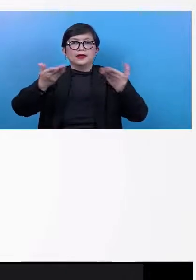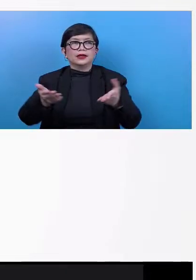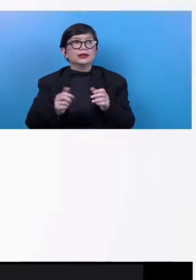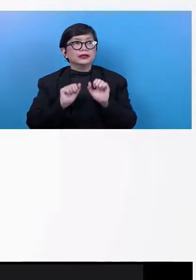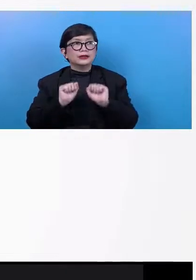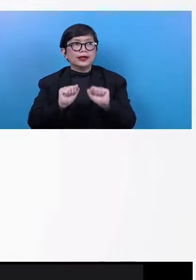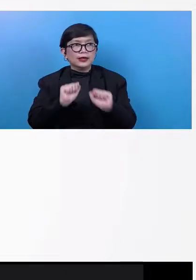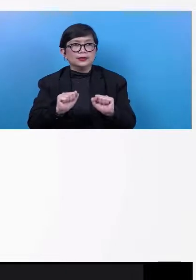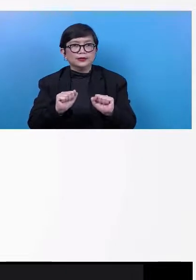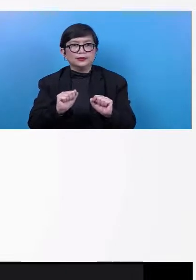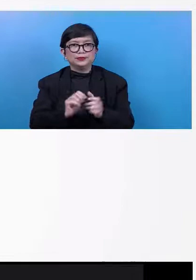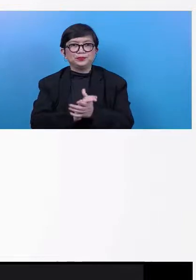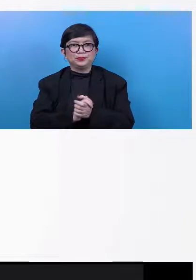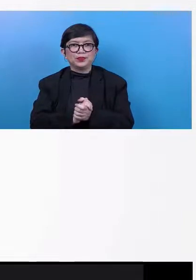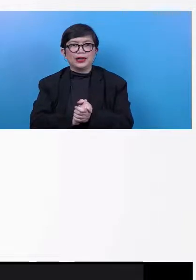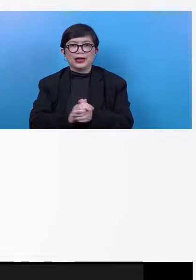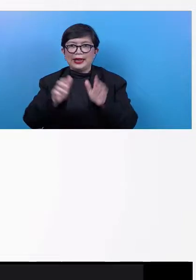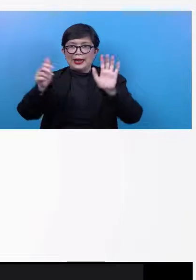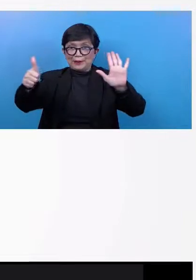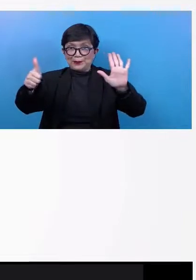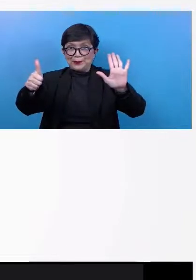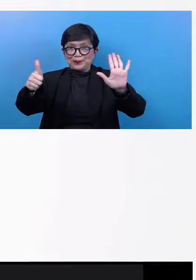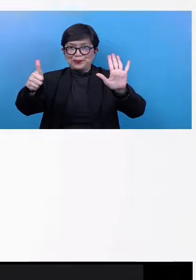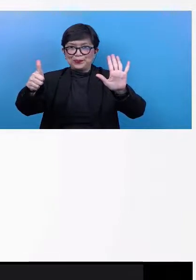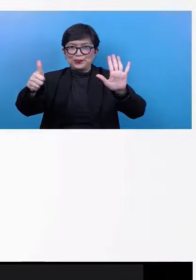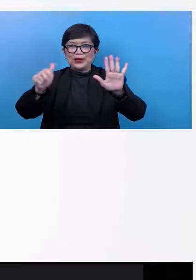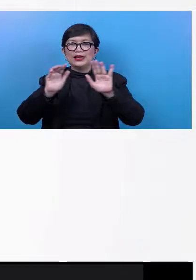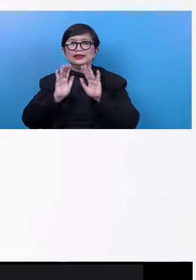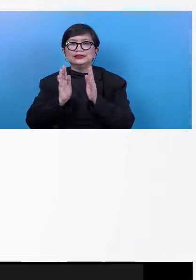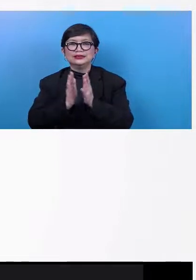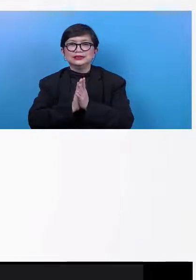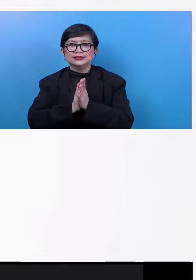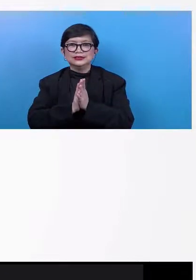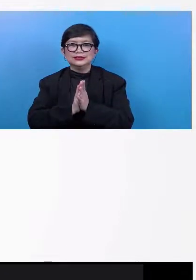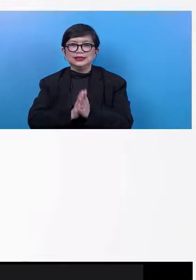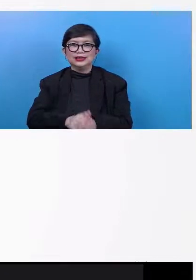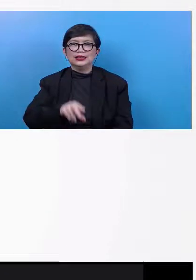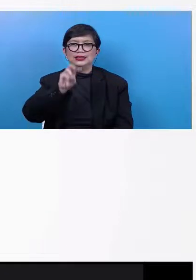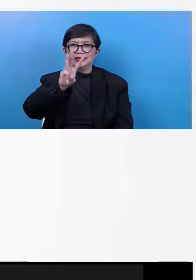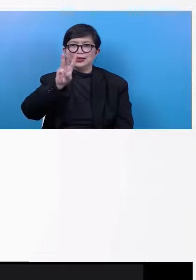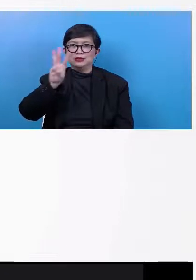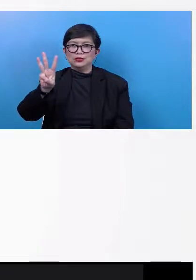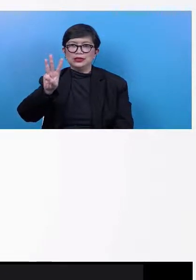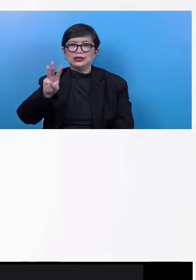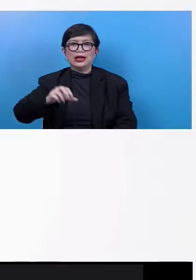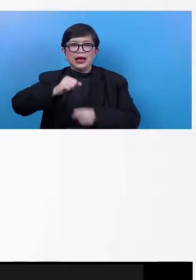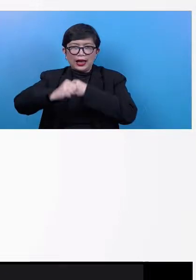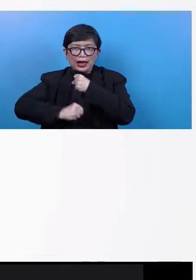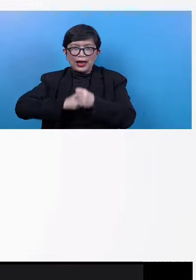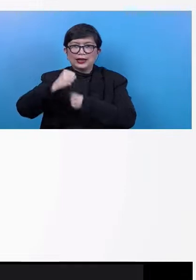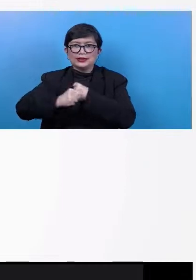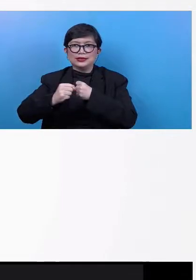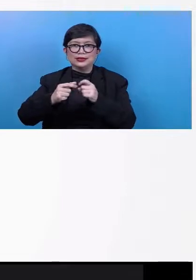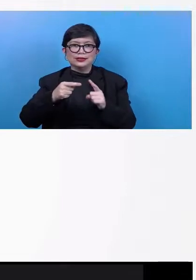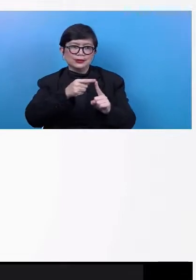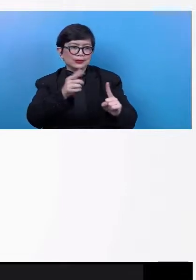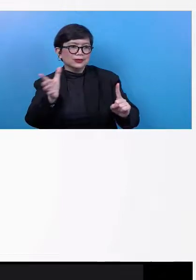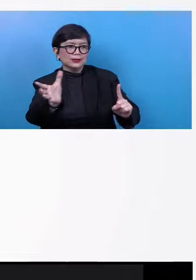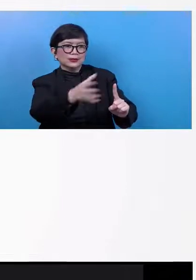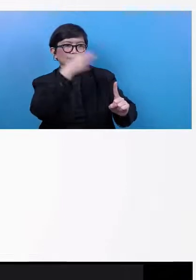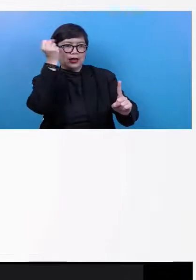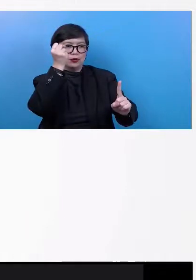6 principles and 33 key actions. They cover the whole of infrastructure life cycle,